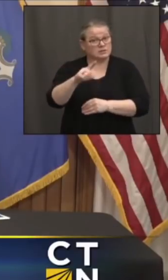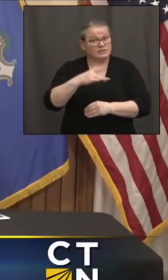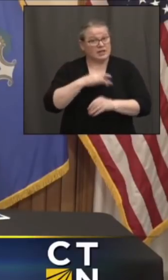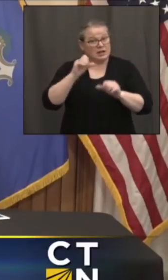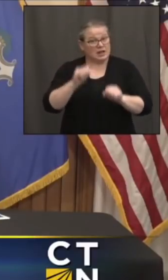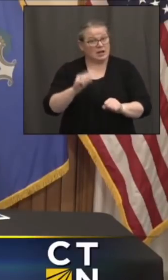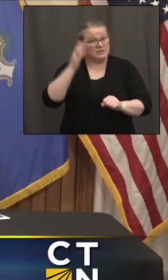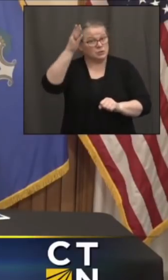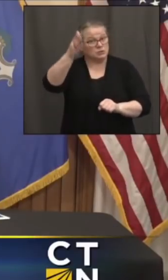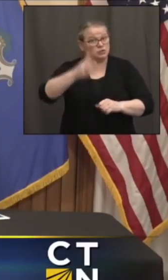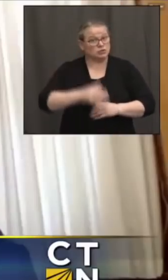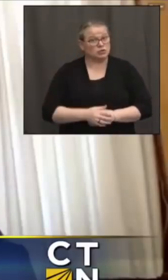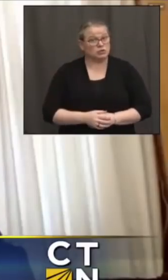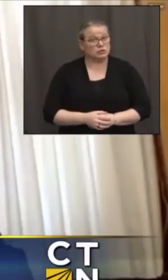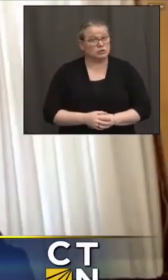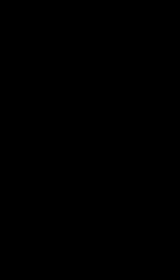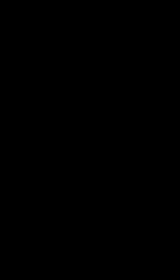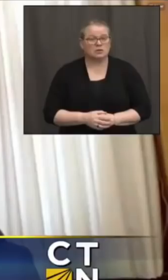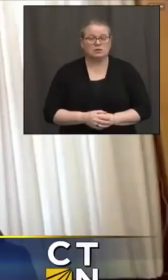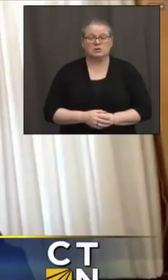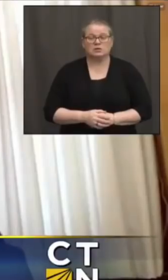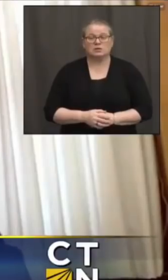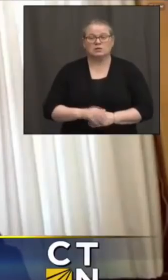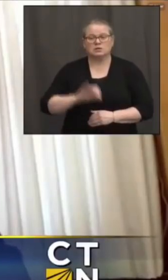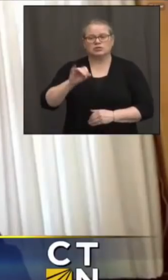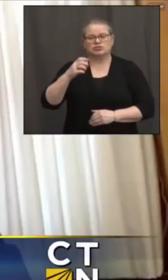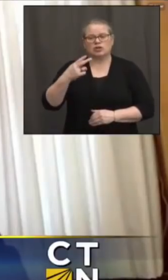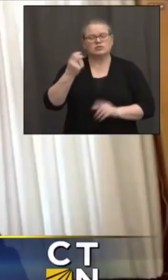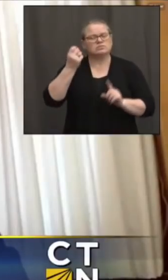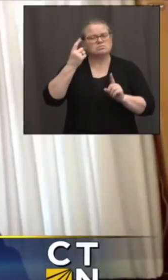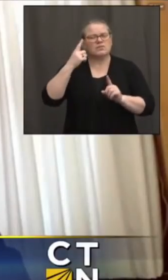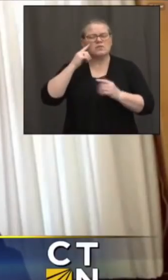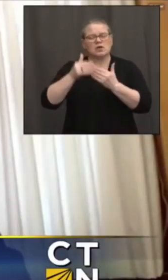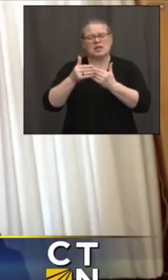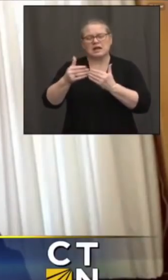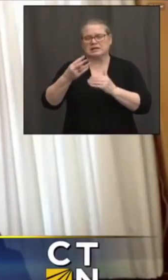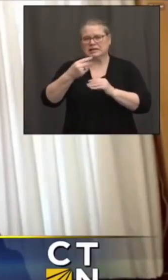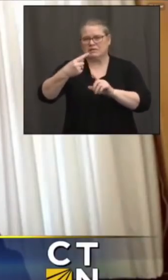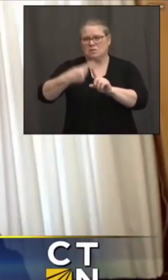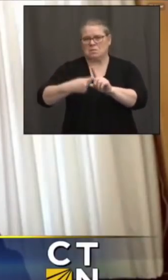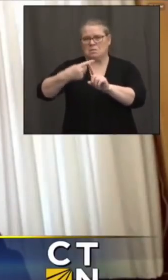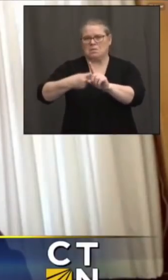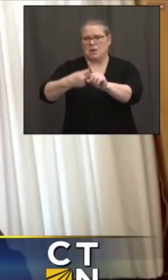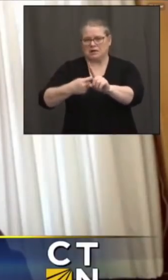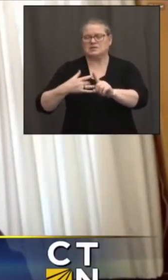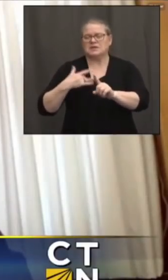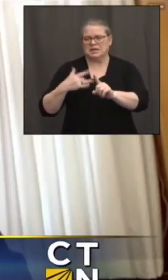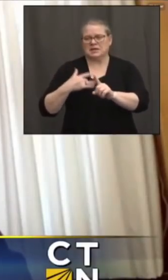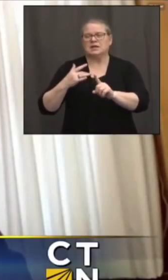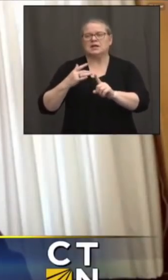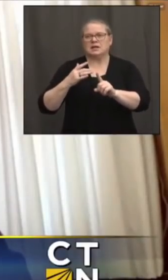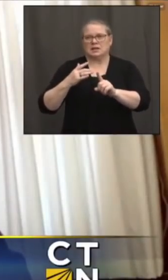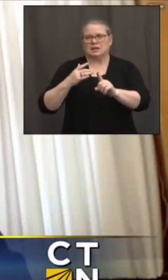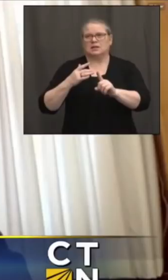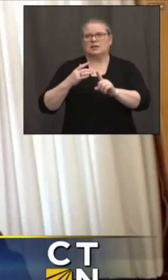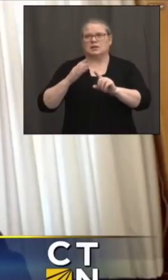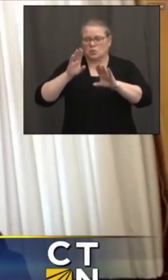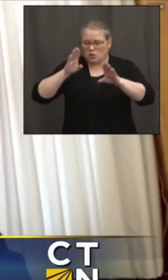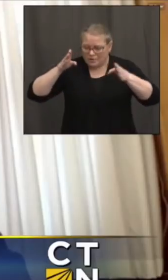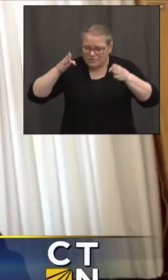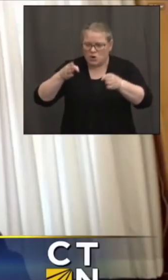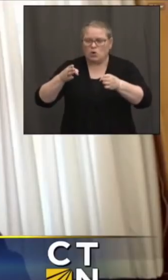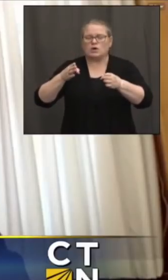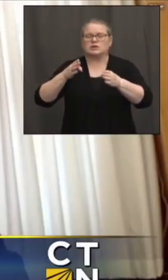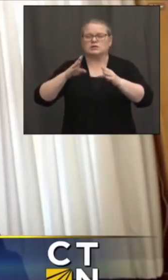Well, I think for the next couple of months, we'll be very focused on providing access to broad segments